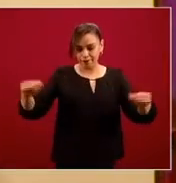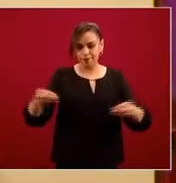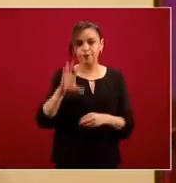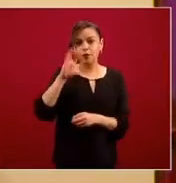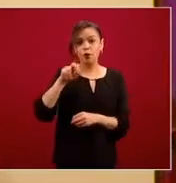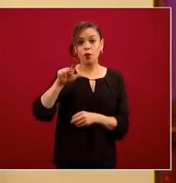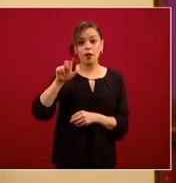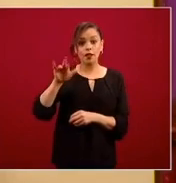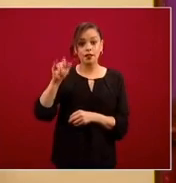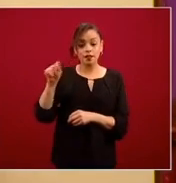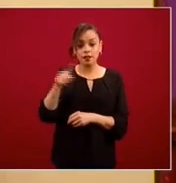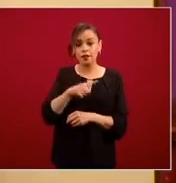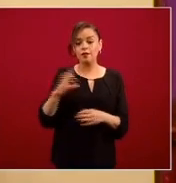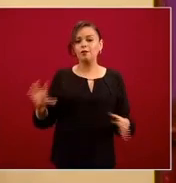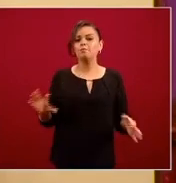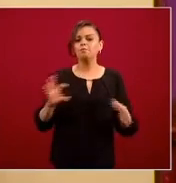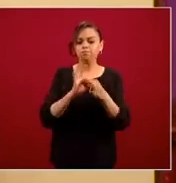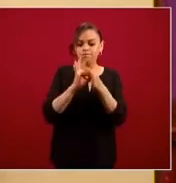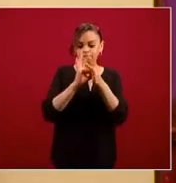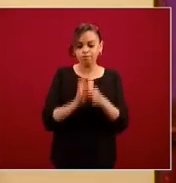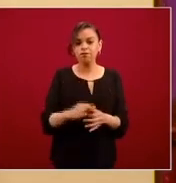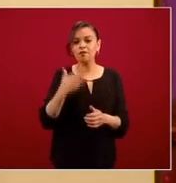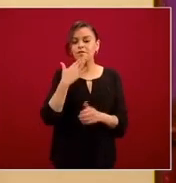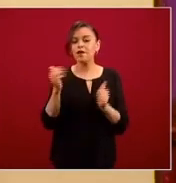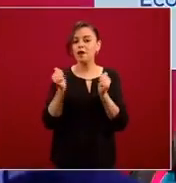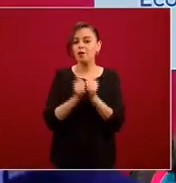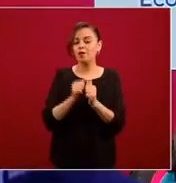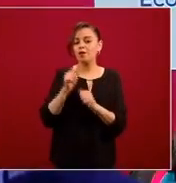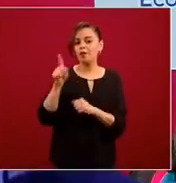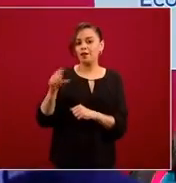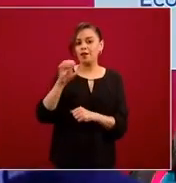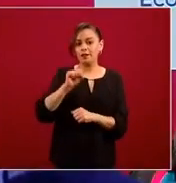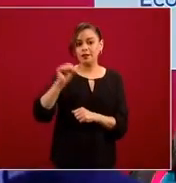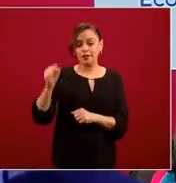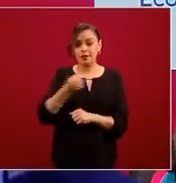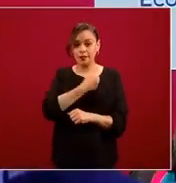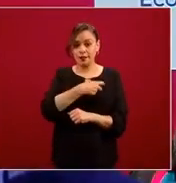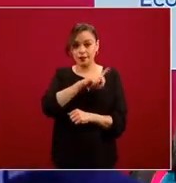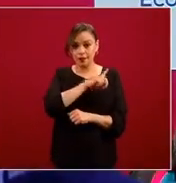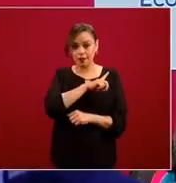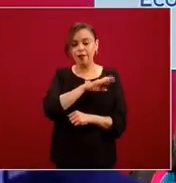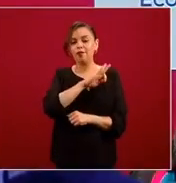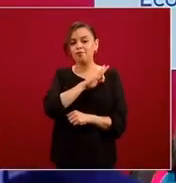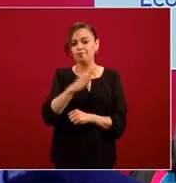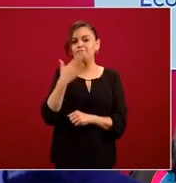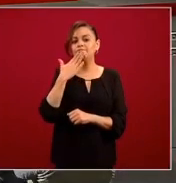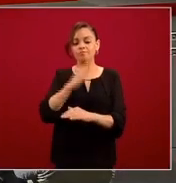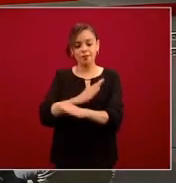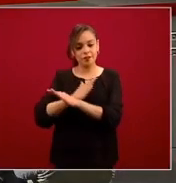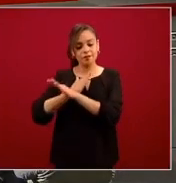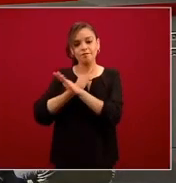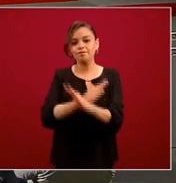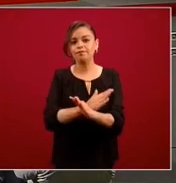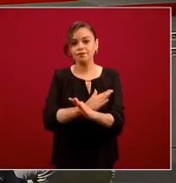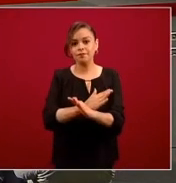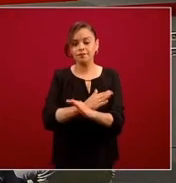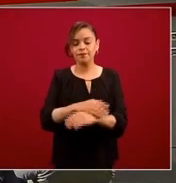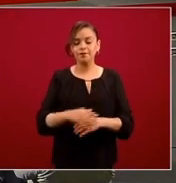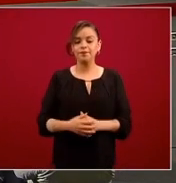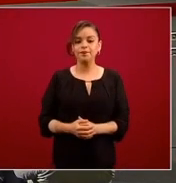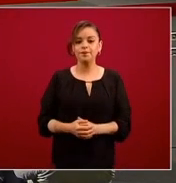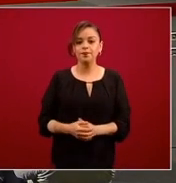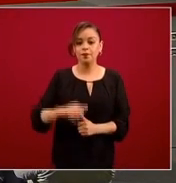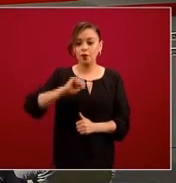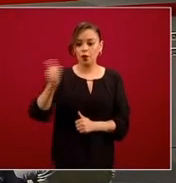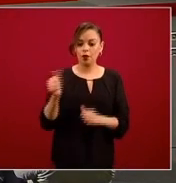emergent innovation ecosystem that requires and was a product of a close collaboration between